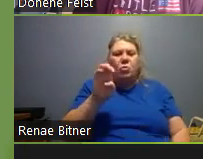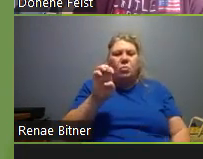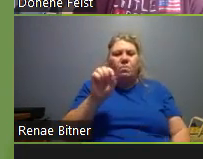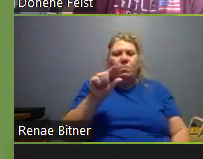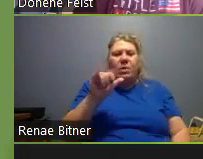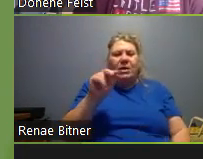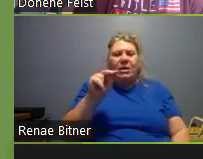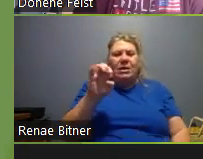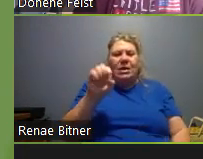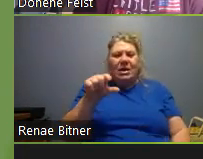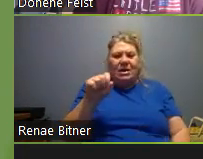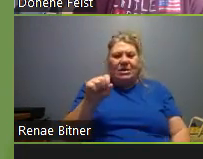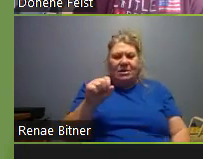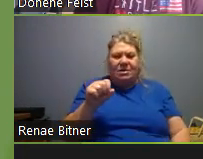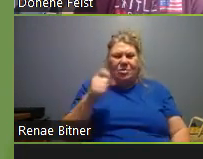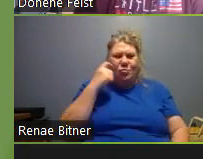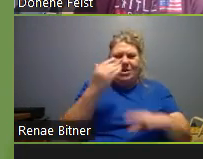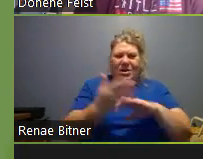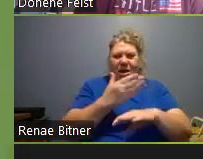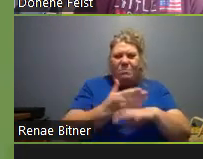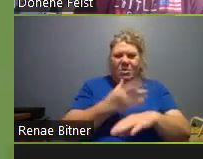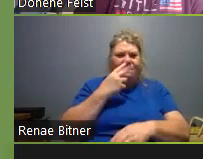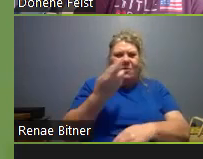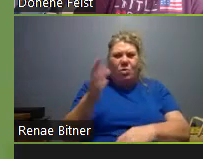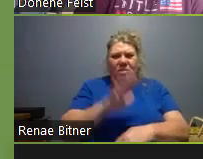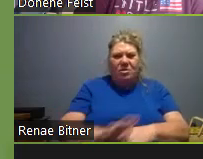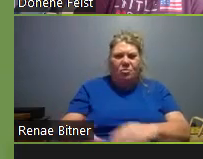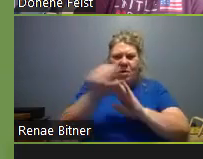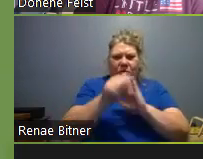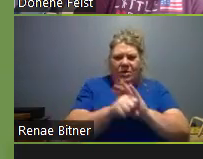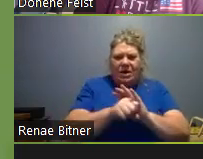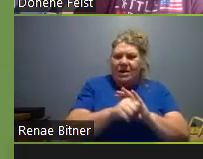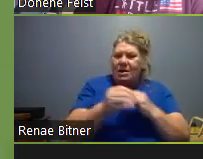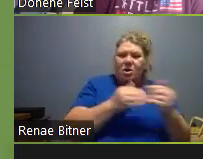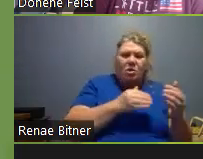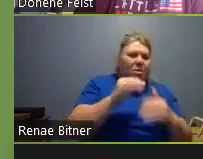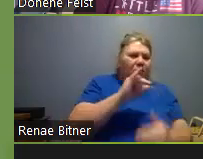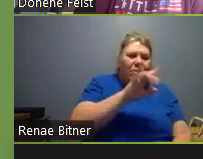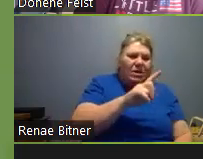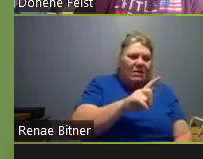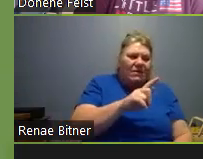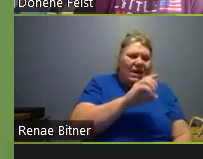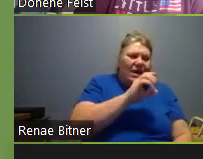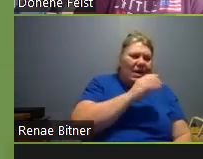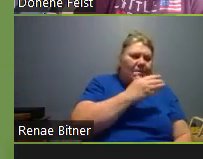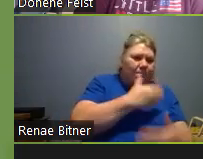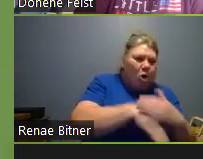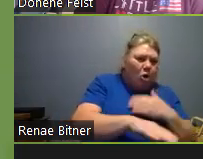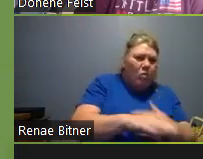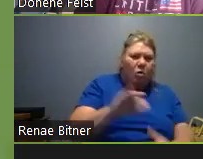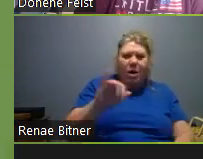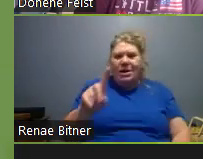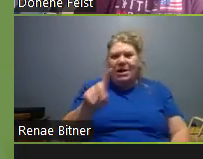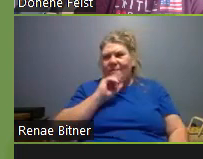recently updated for resources across the state for no matter if they're identified at 0 or if they're identified at